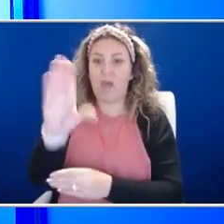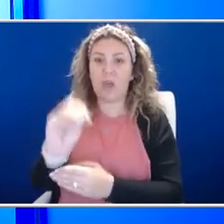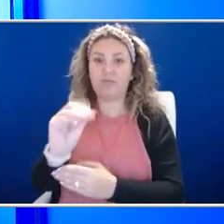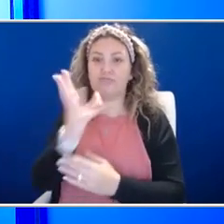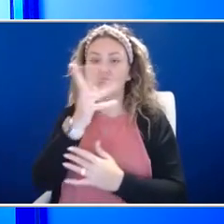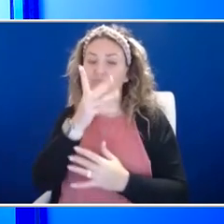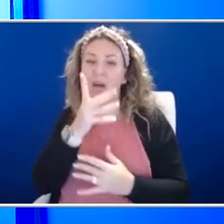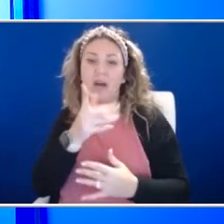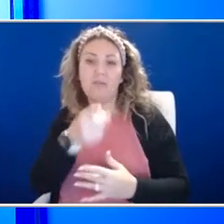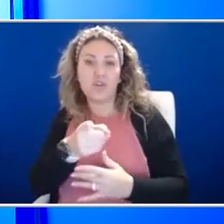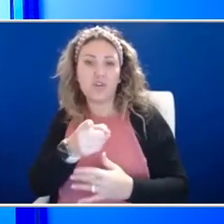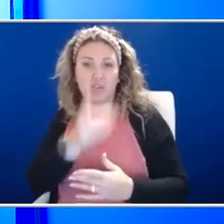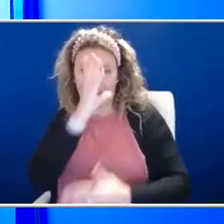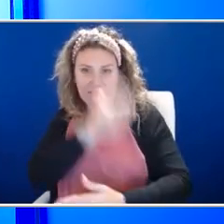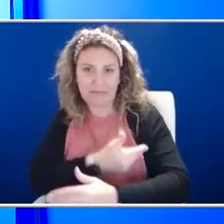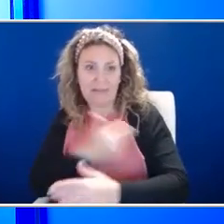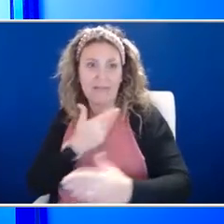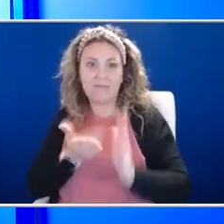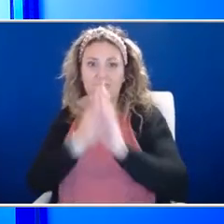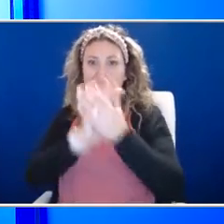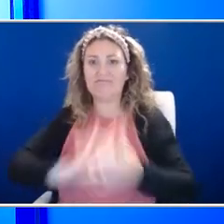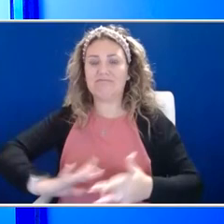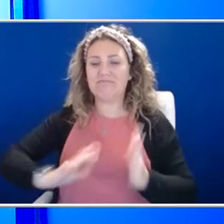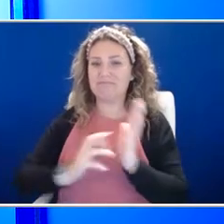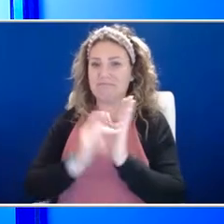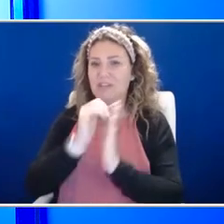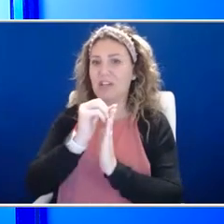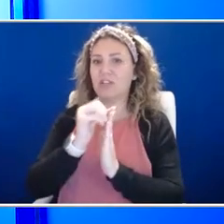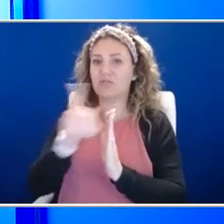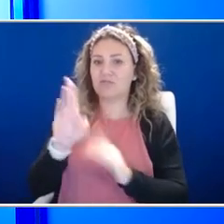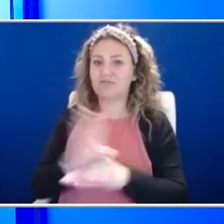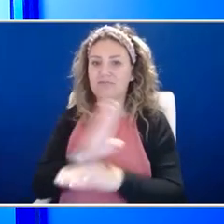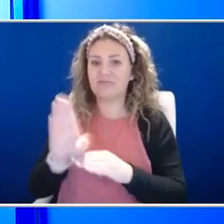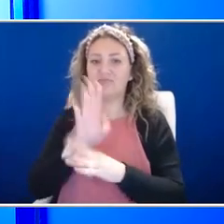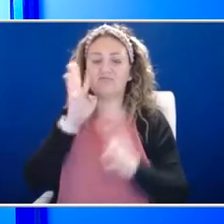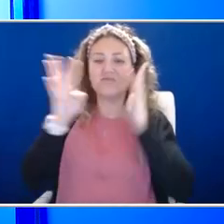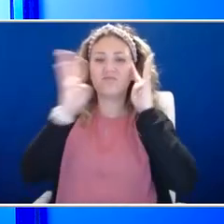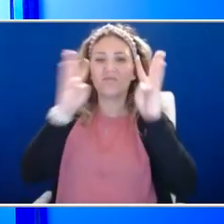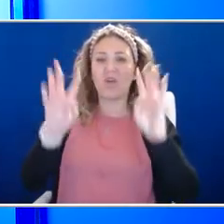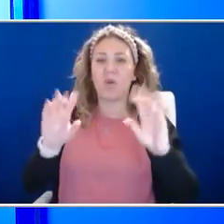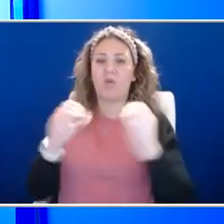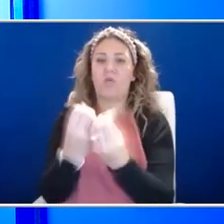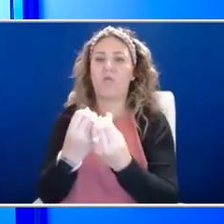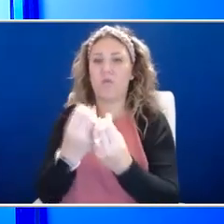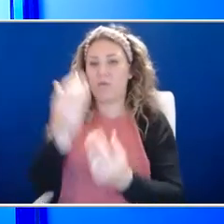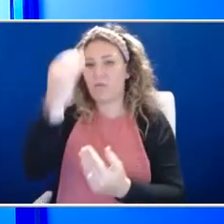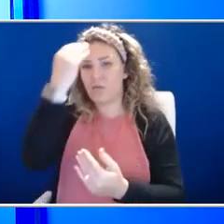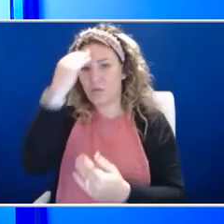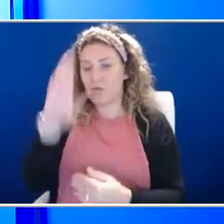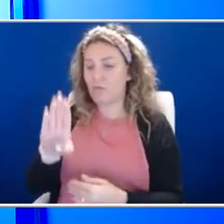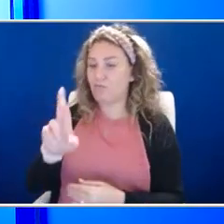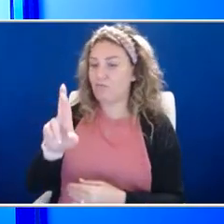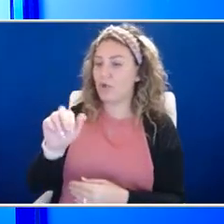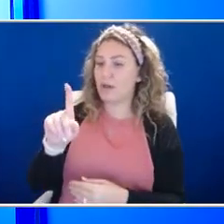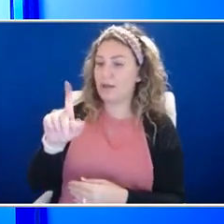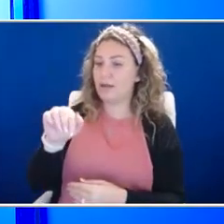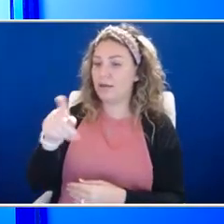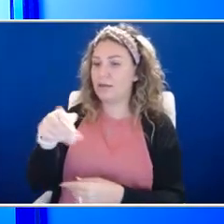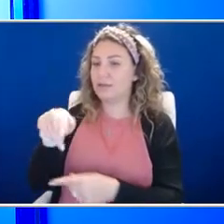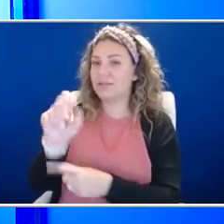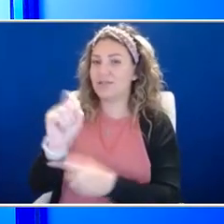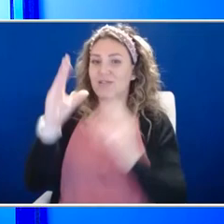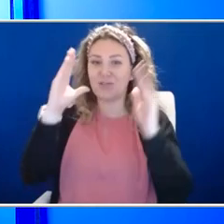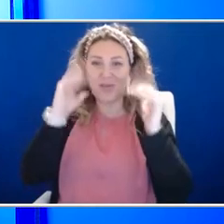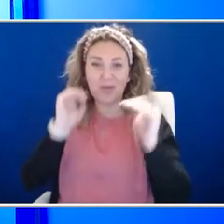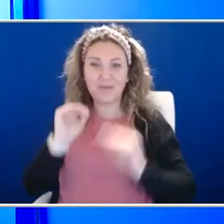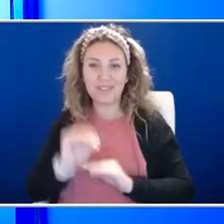going to stand by and do nothing. She got busy. She created an organization known as Braden's Hope. And tonight is their night at